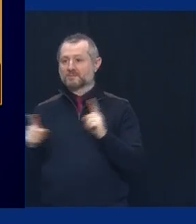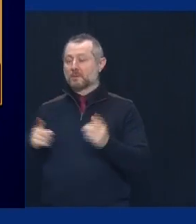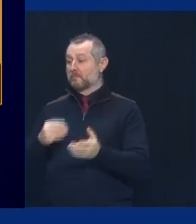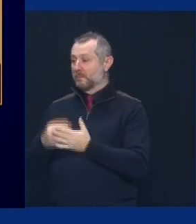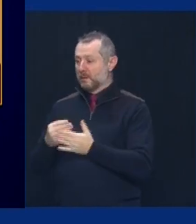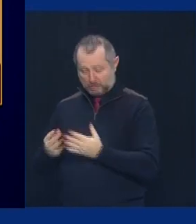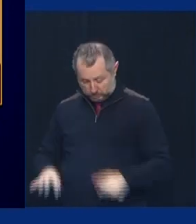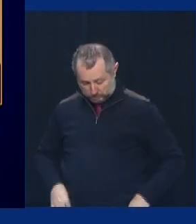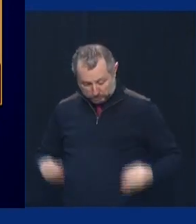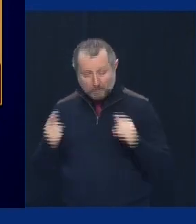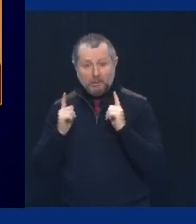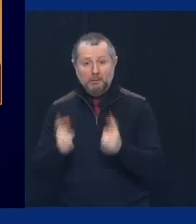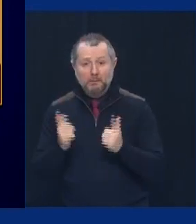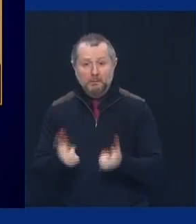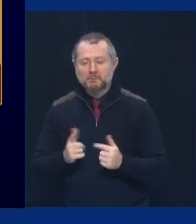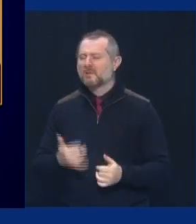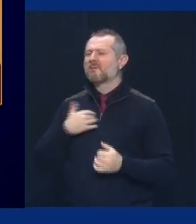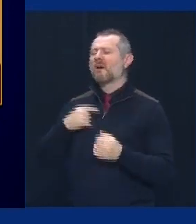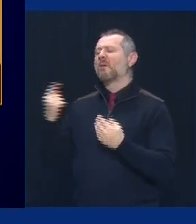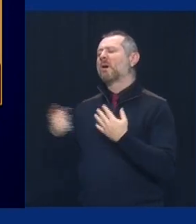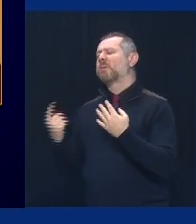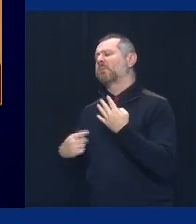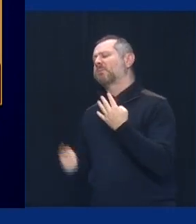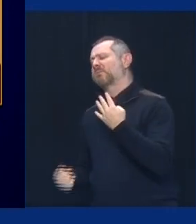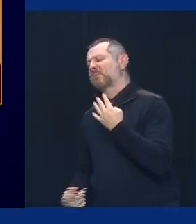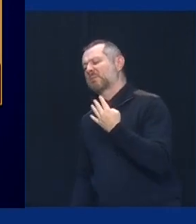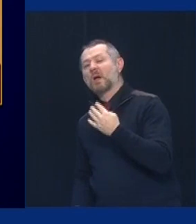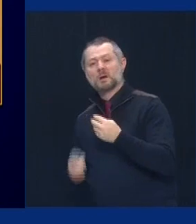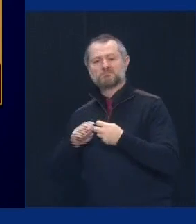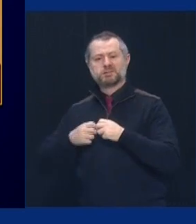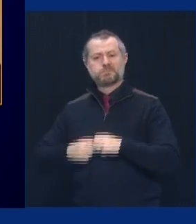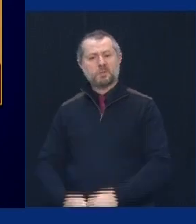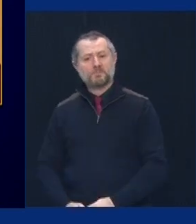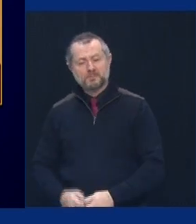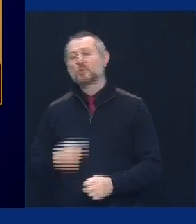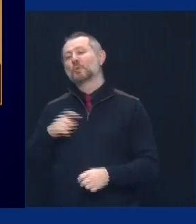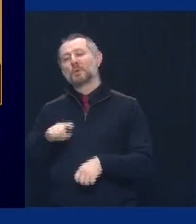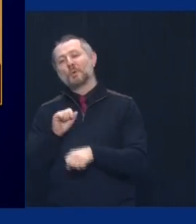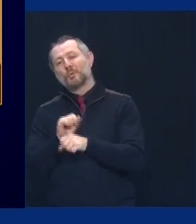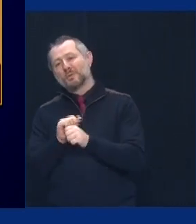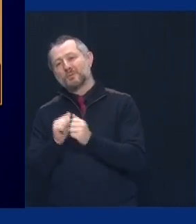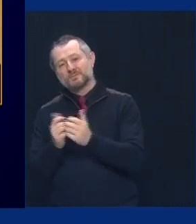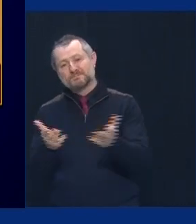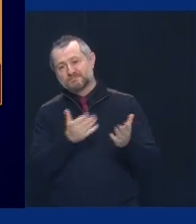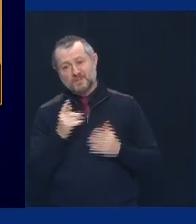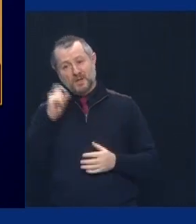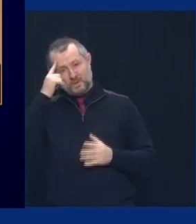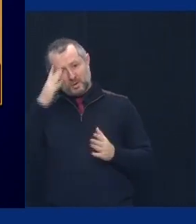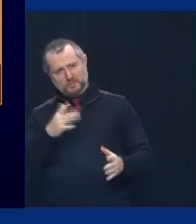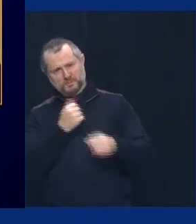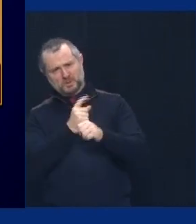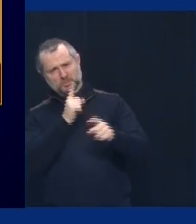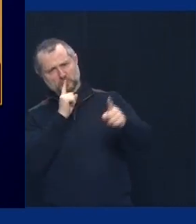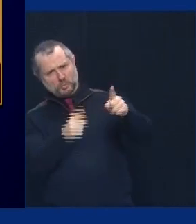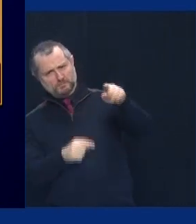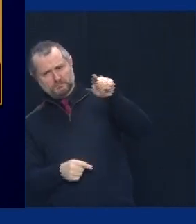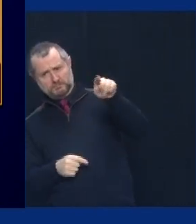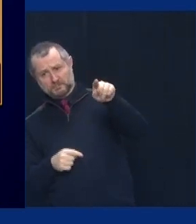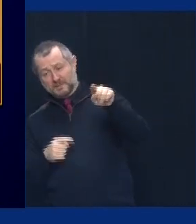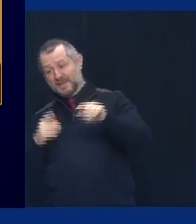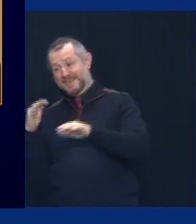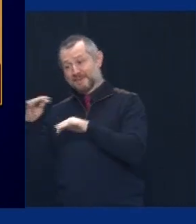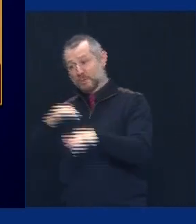obstacles, etc. We must work together, as our governor said, to ensure that immigrant and